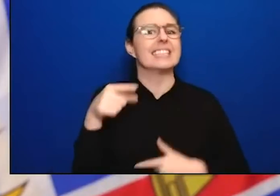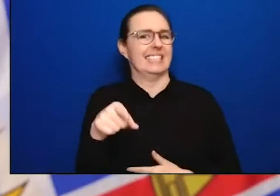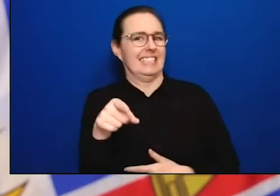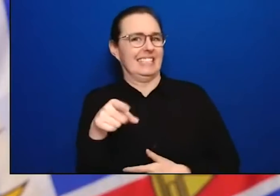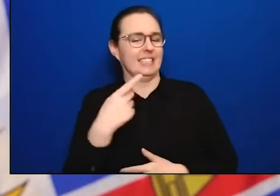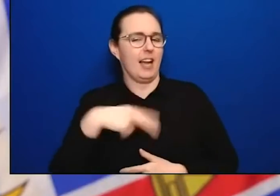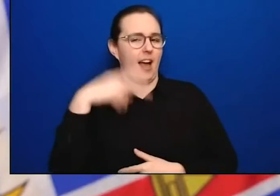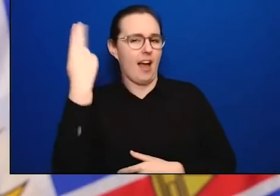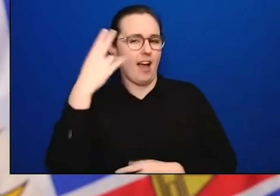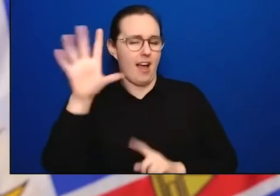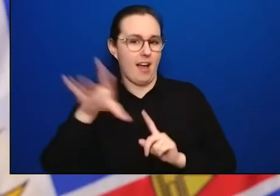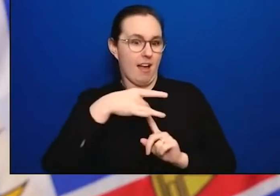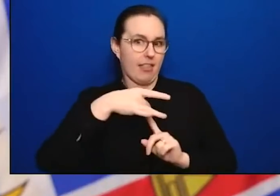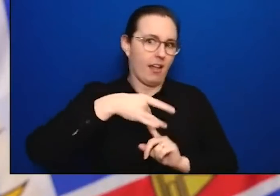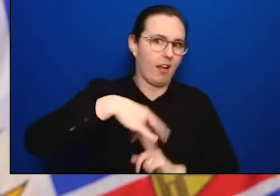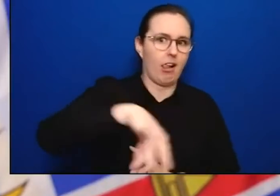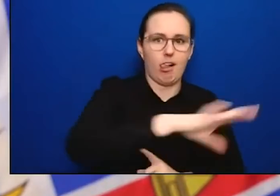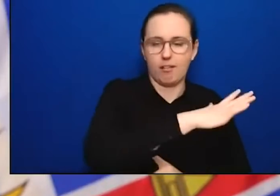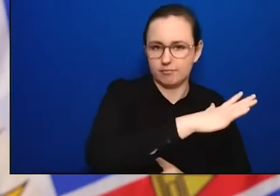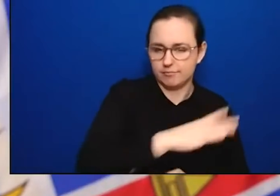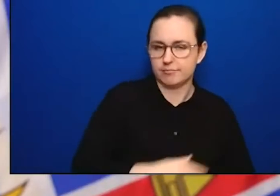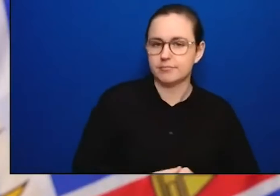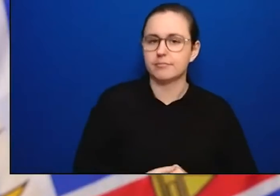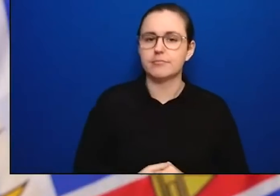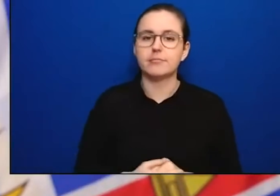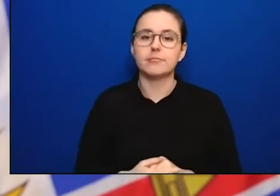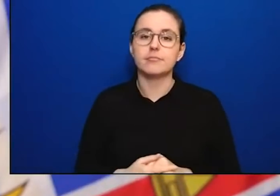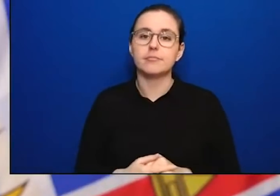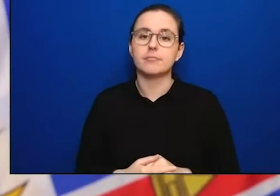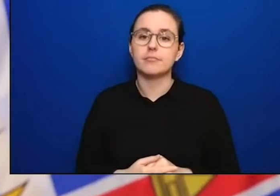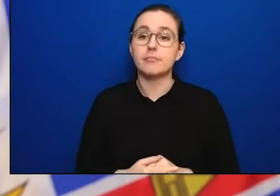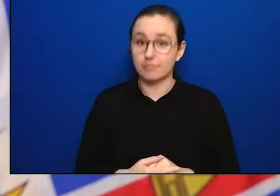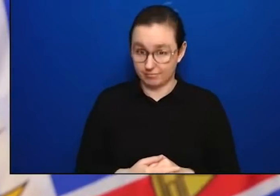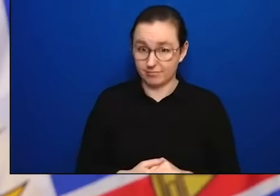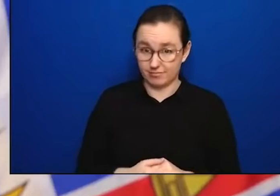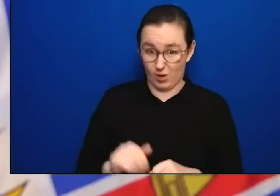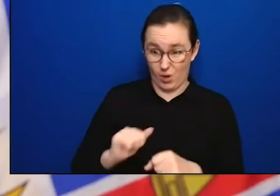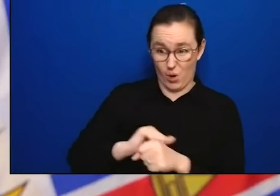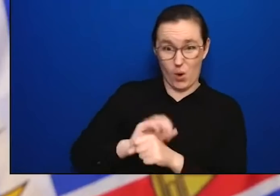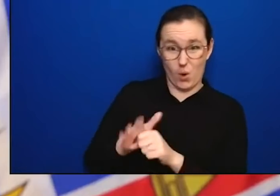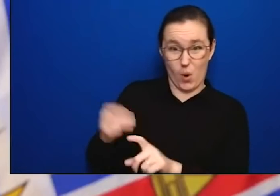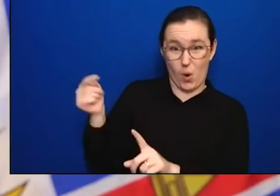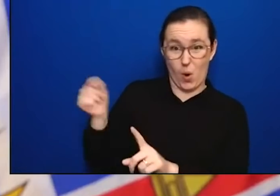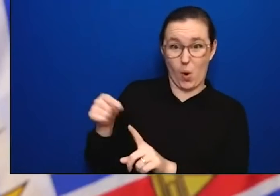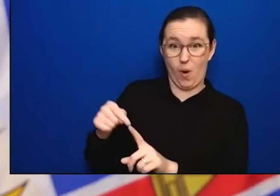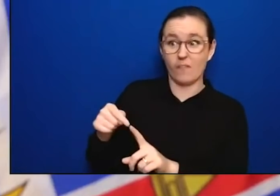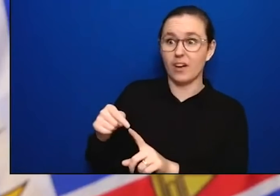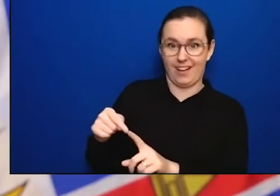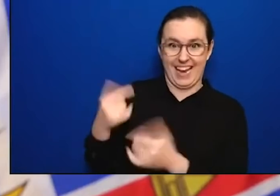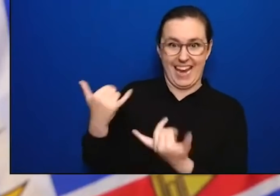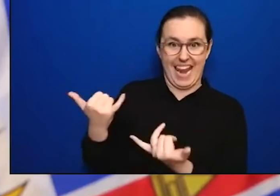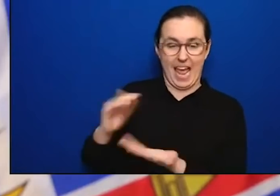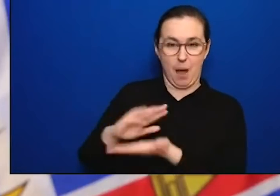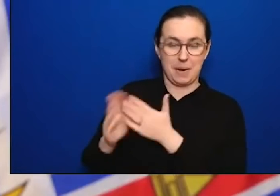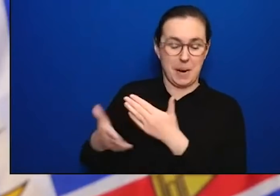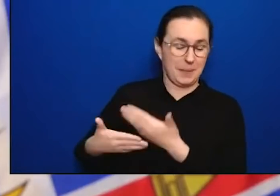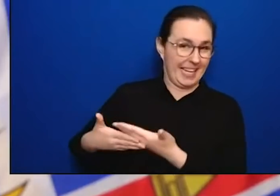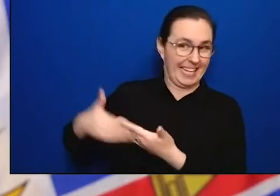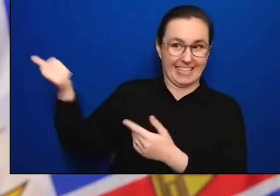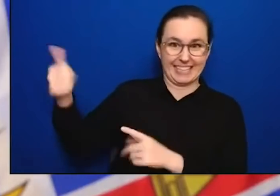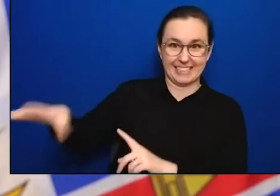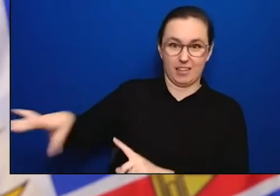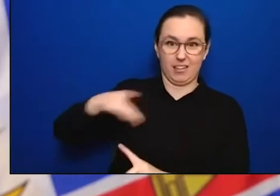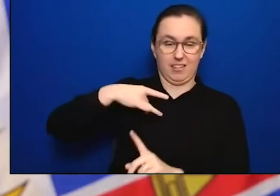as likely to wear their mask consistently. Those are places where we see transmission. And as we have more and more